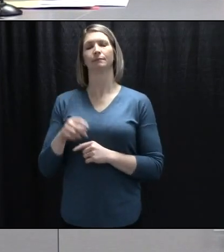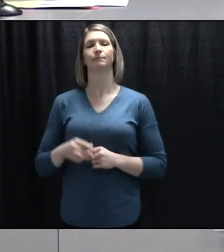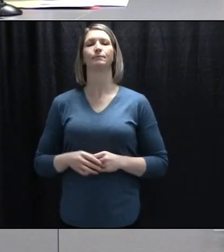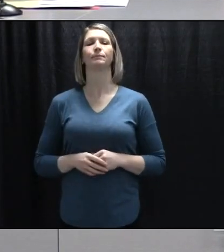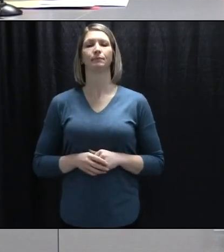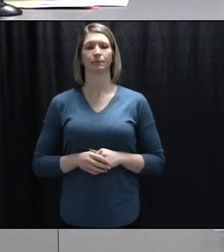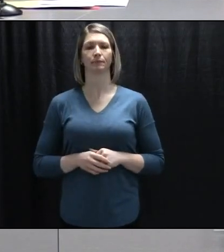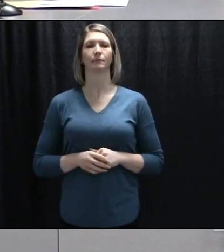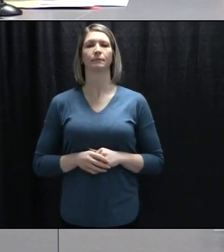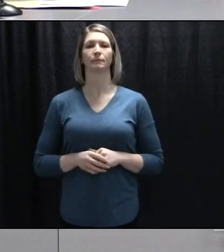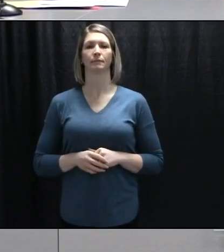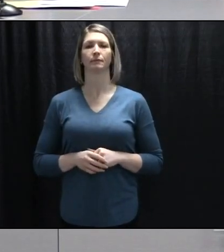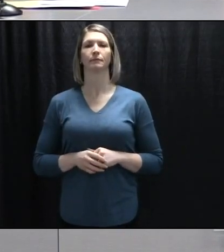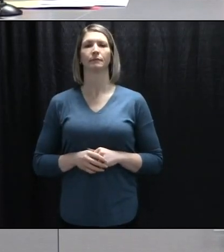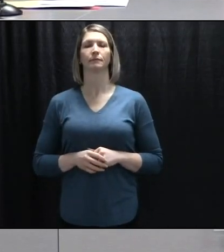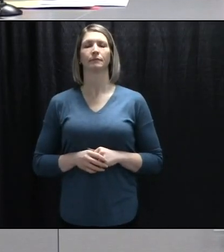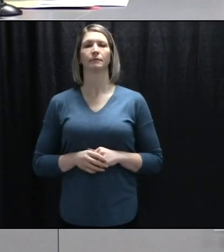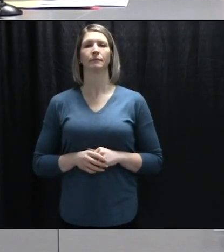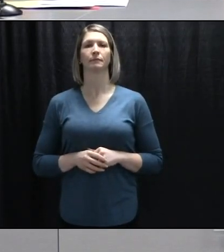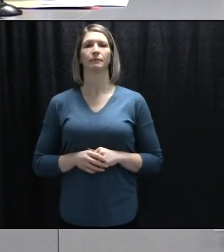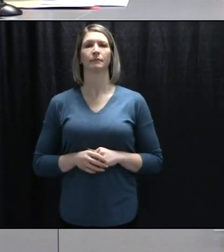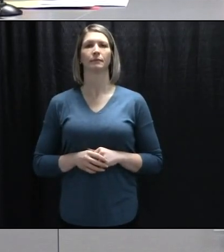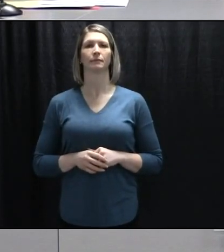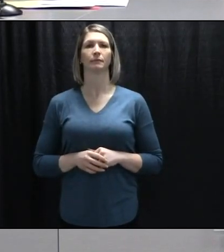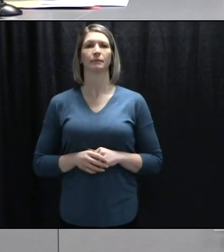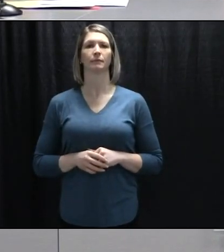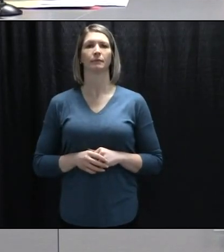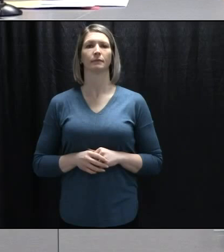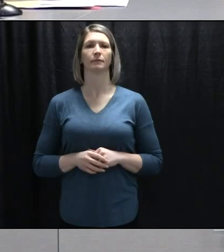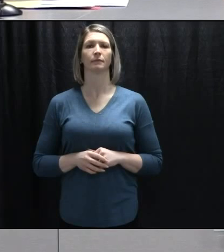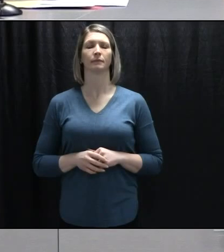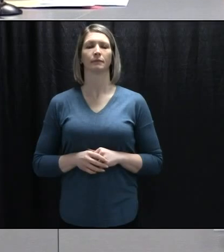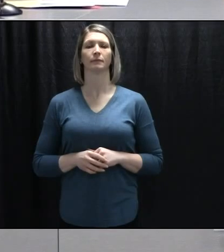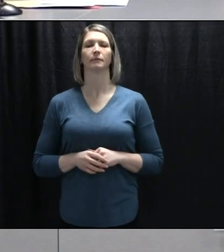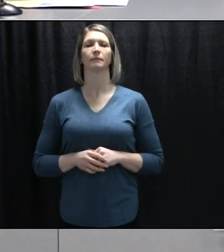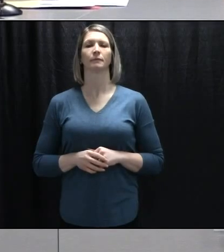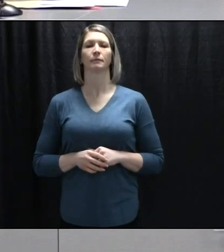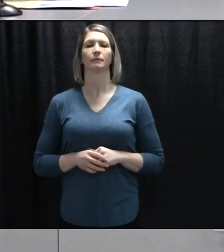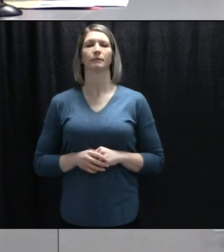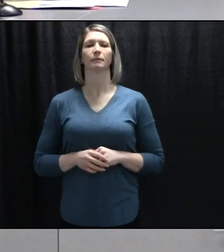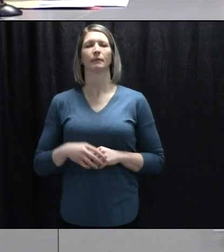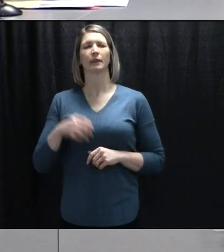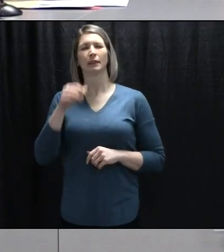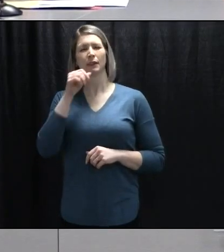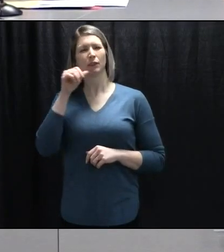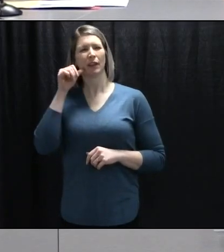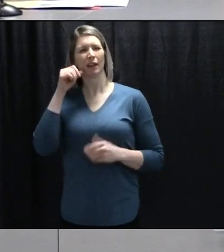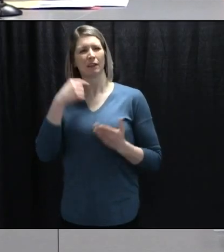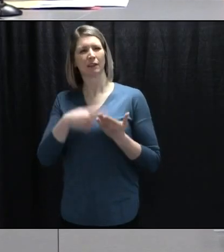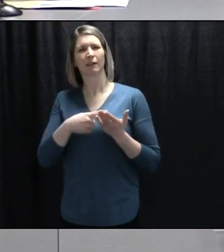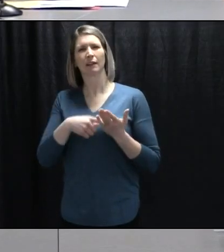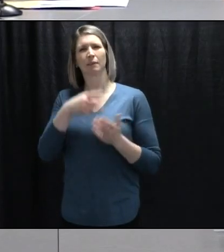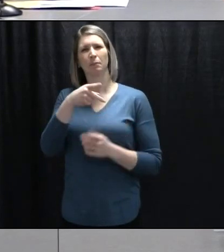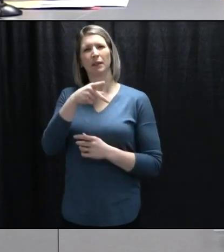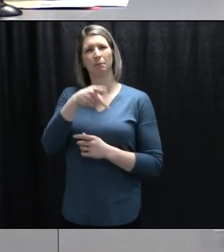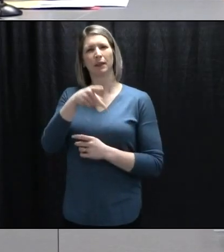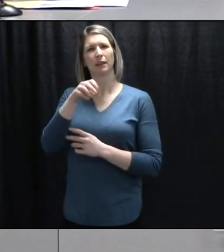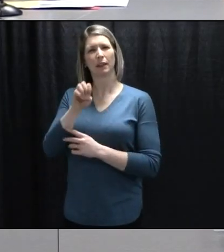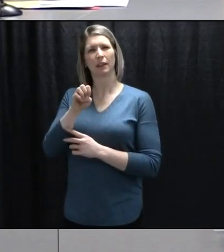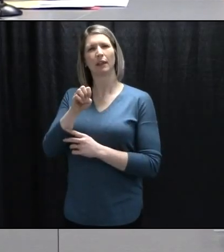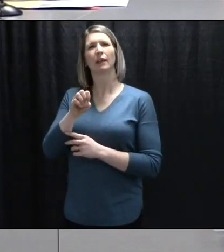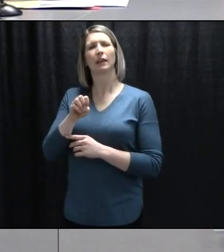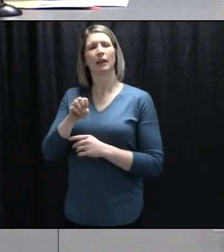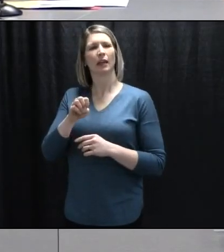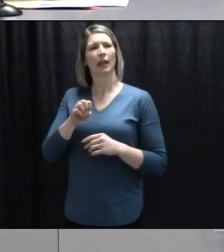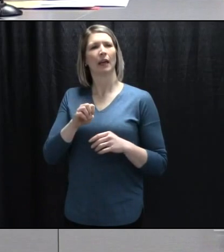Thank you. Minister Haggie, yesterday you had said that there had been an agreement on PPE, but NAPE and the